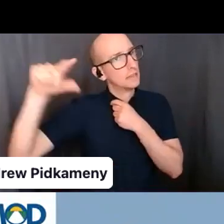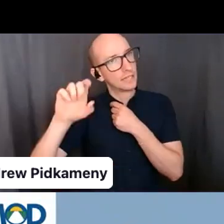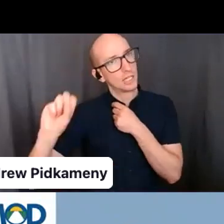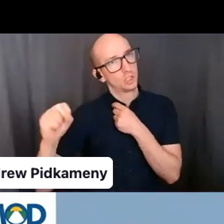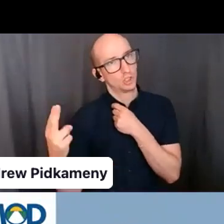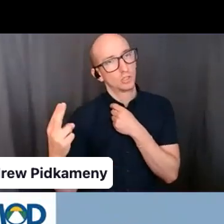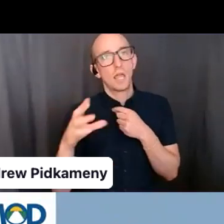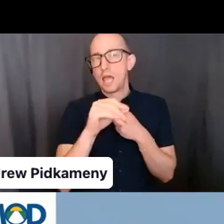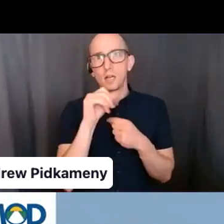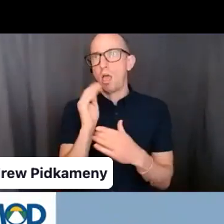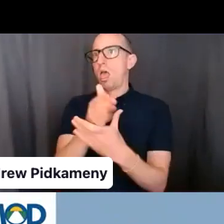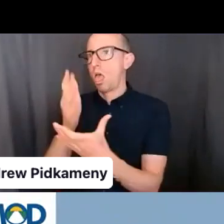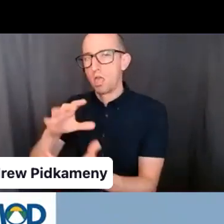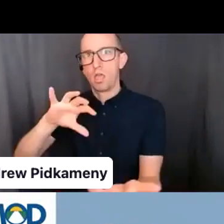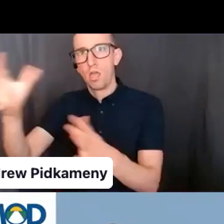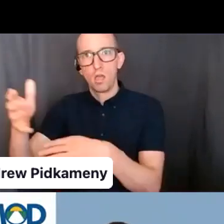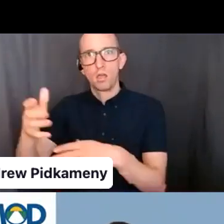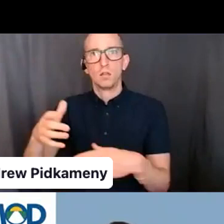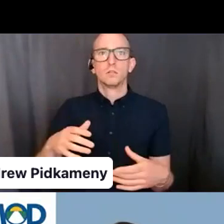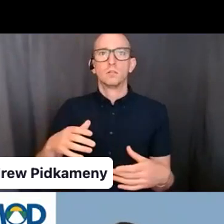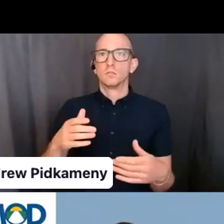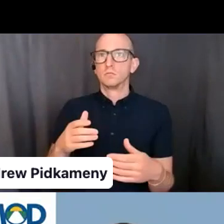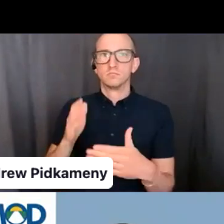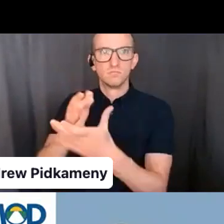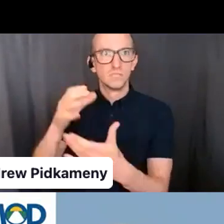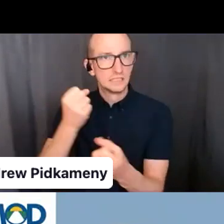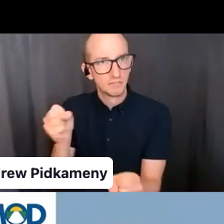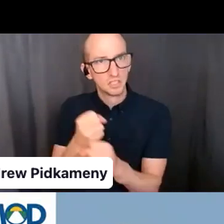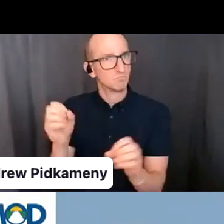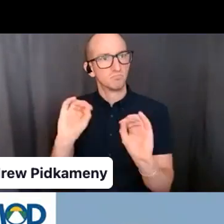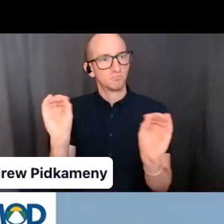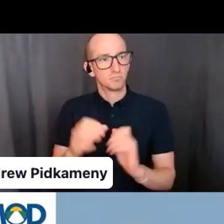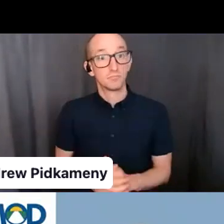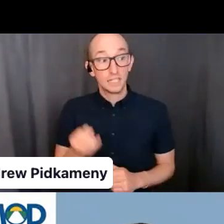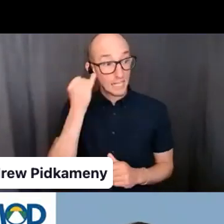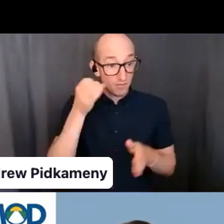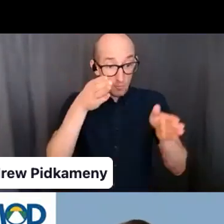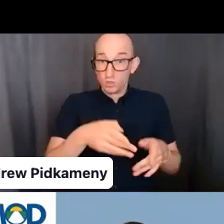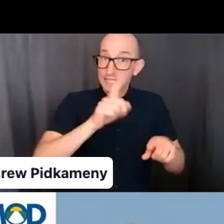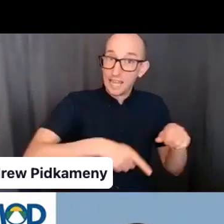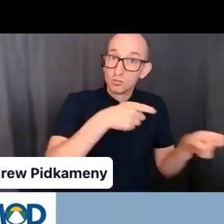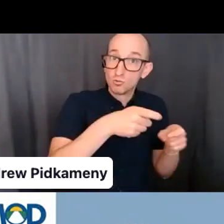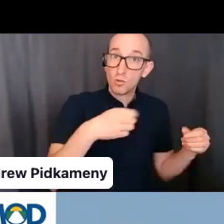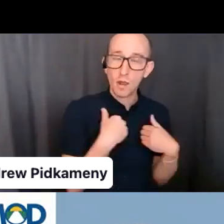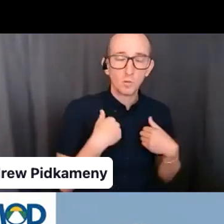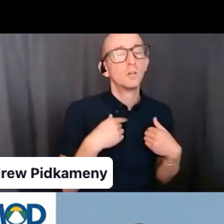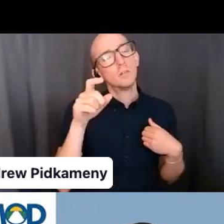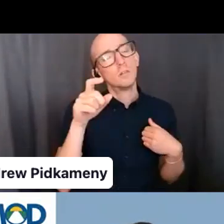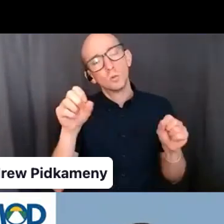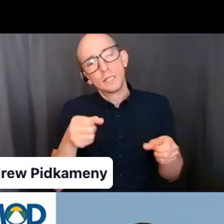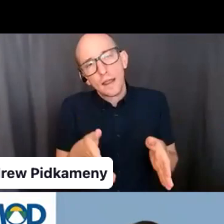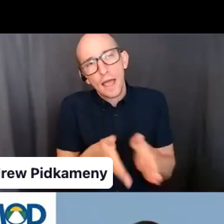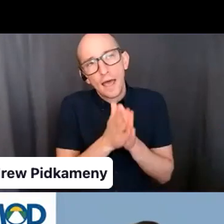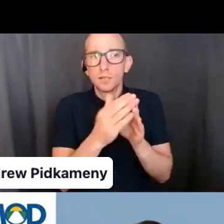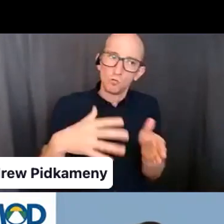safety issues. If a handler can't get their service animal under control, you can ask them to remove the service animal